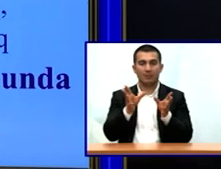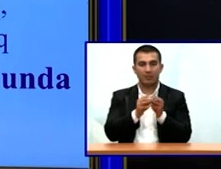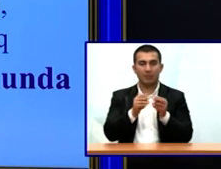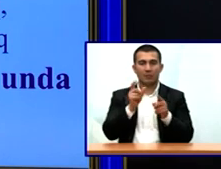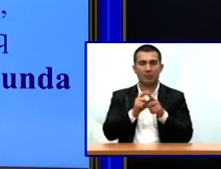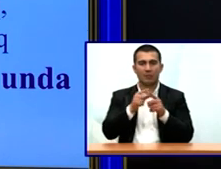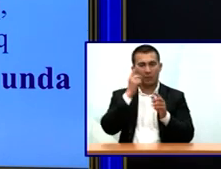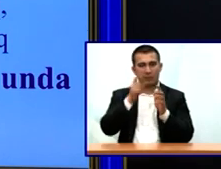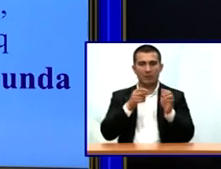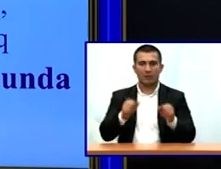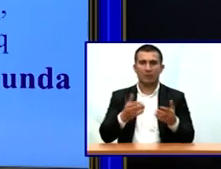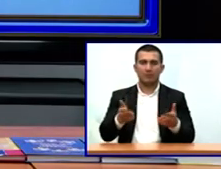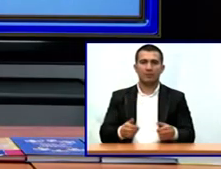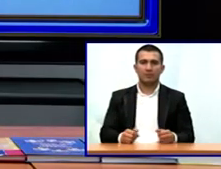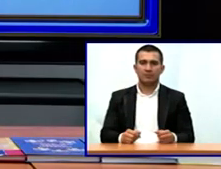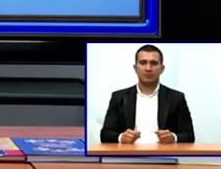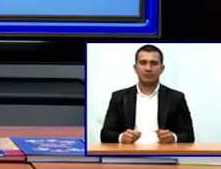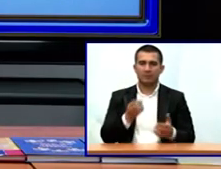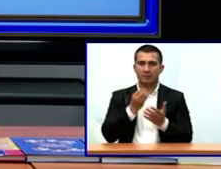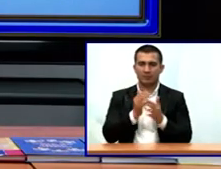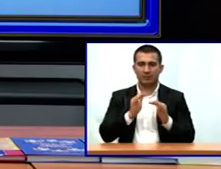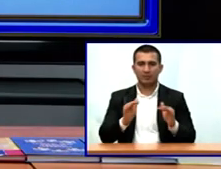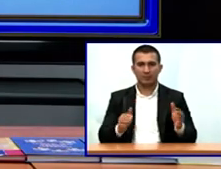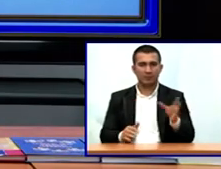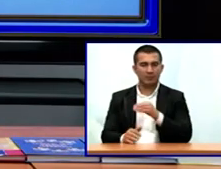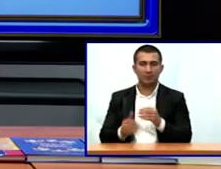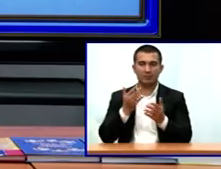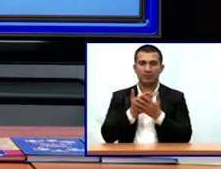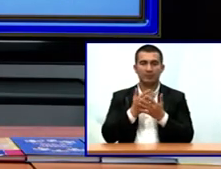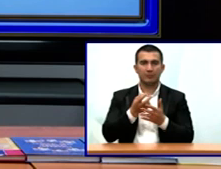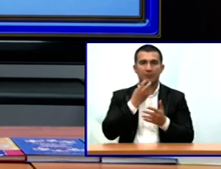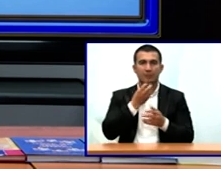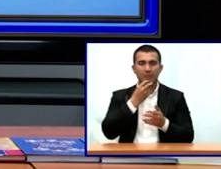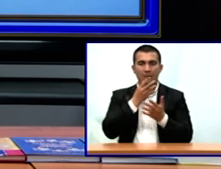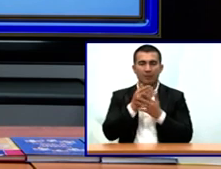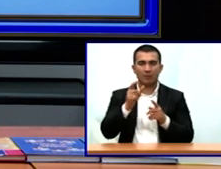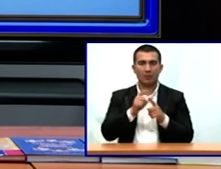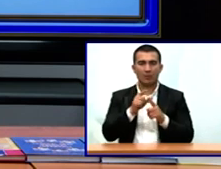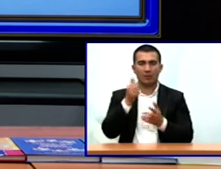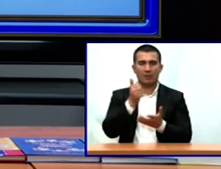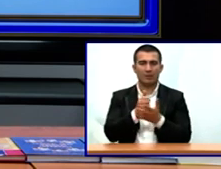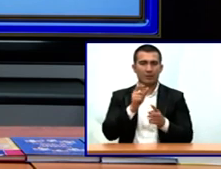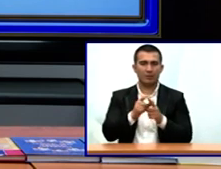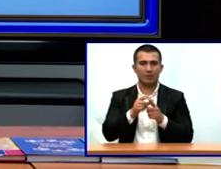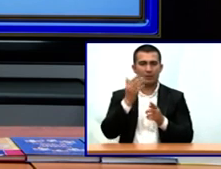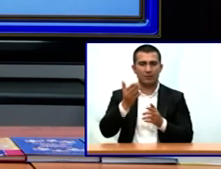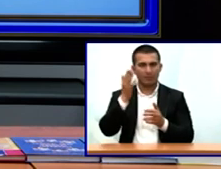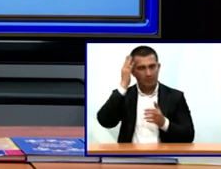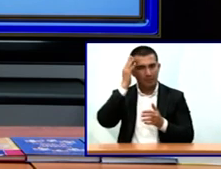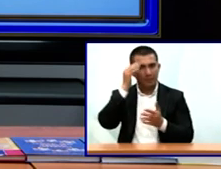ma'nolarini bildiradi. Aziz o'quvchilar, kulmoq so'zi bosh so'z va